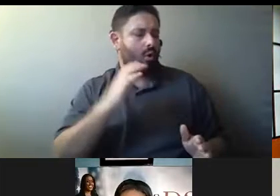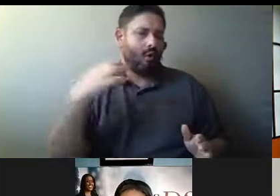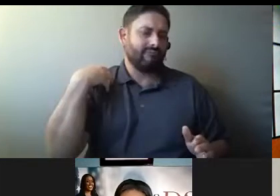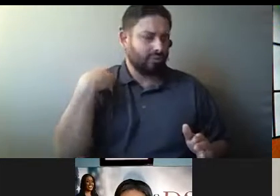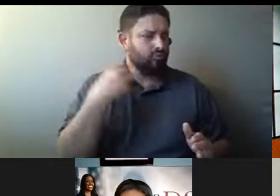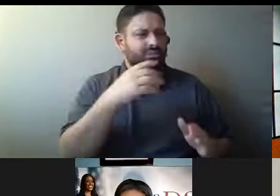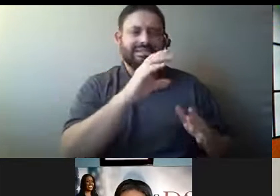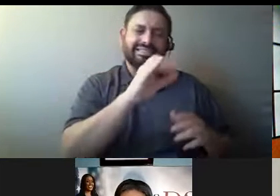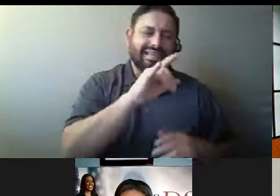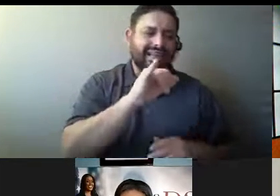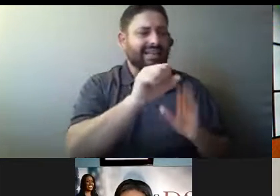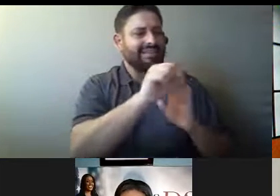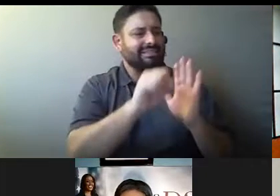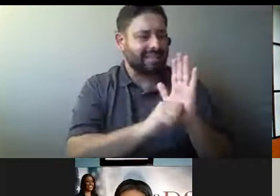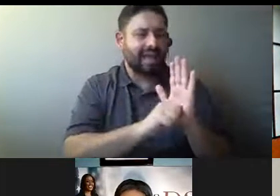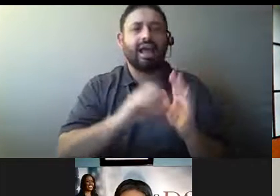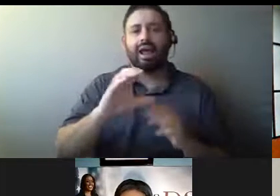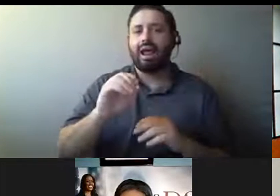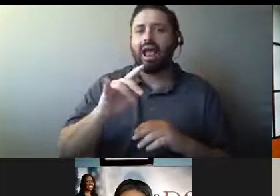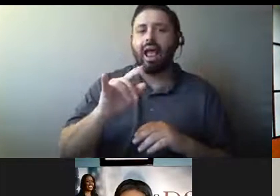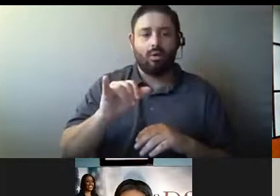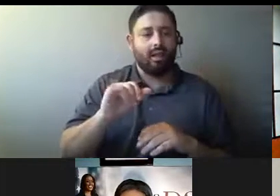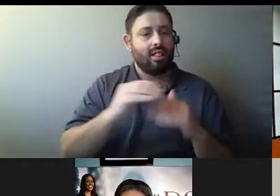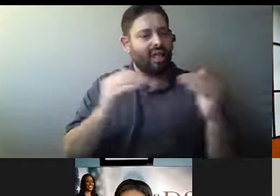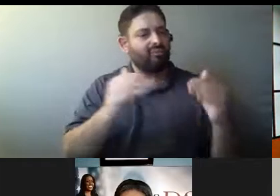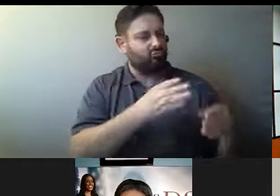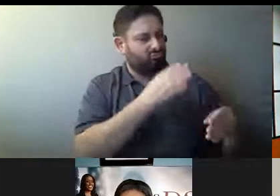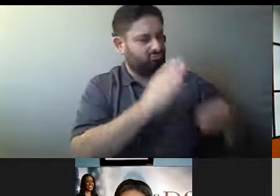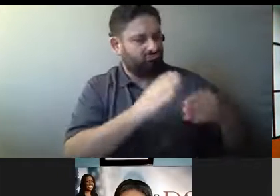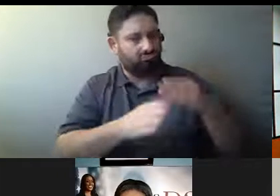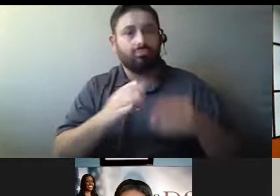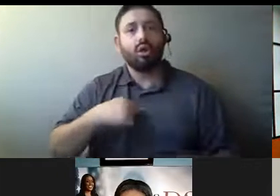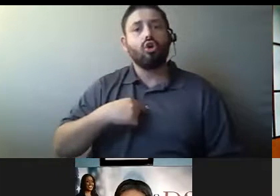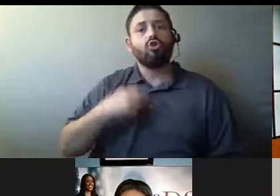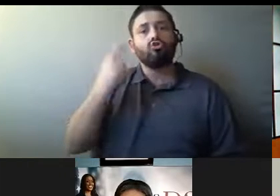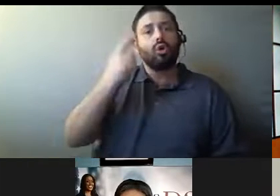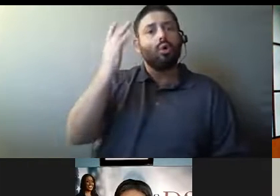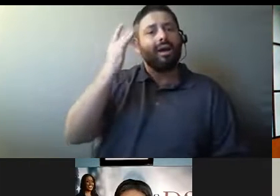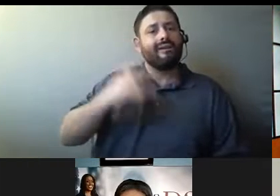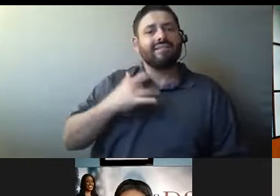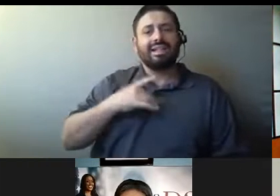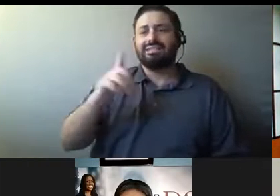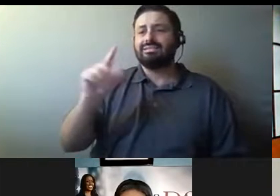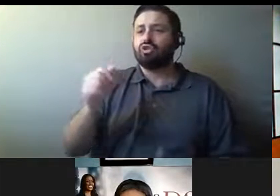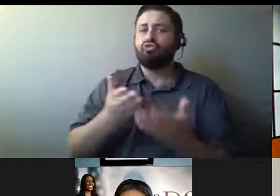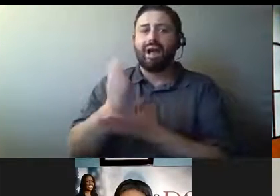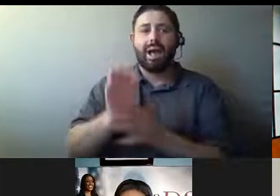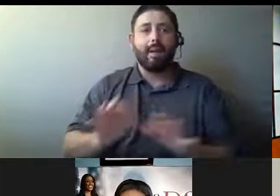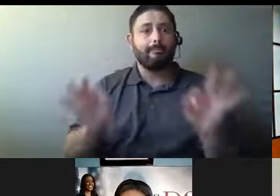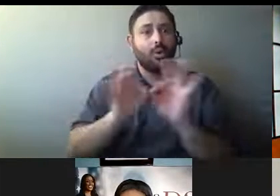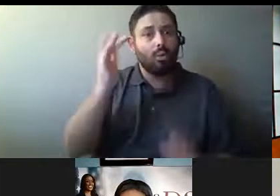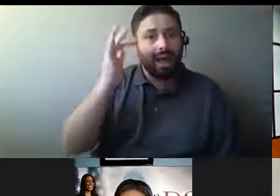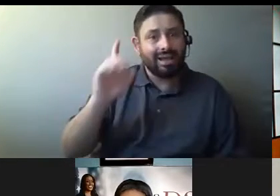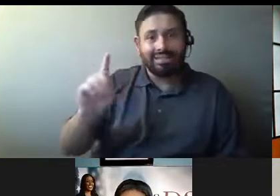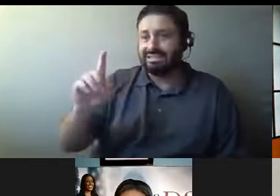to get things done. The reason that I feel that the disability rights are important is because I believe disability and